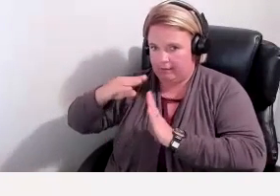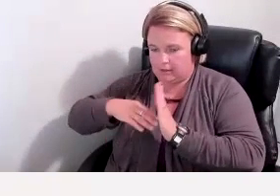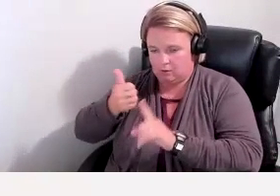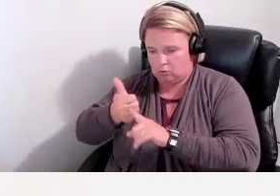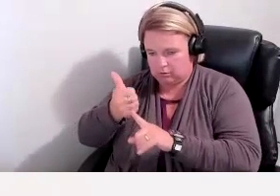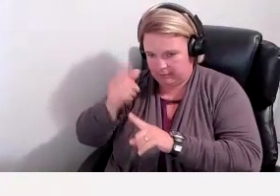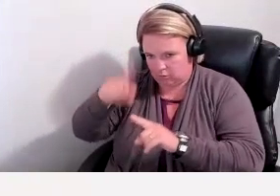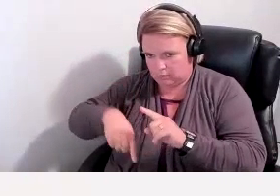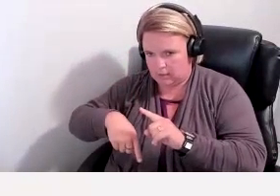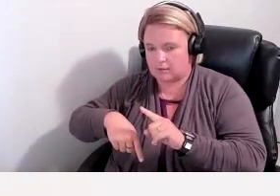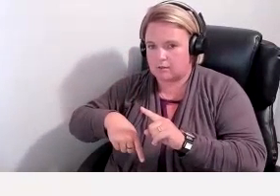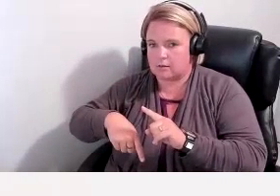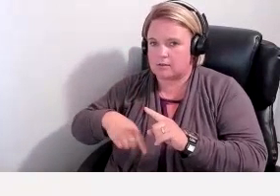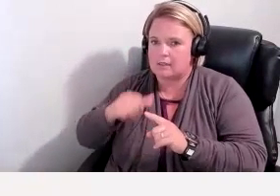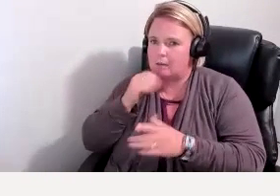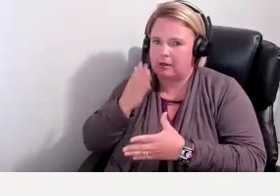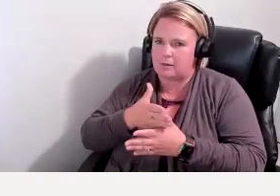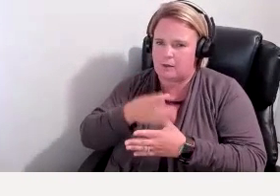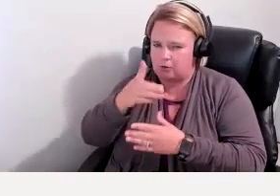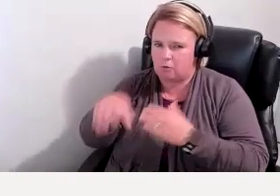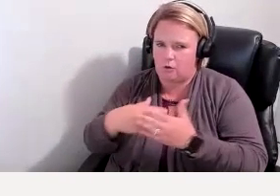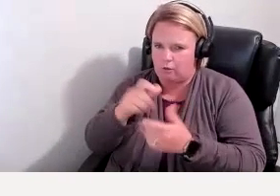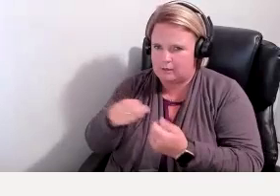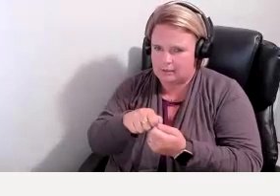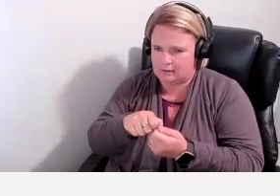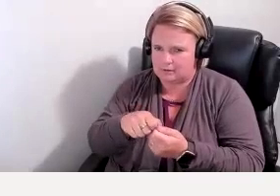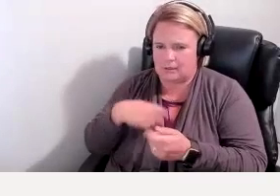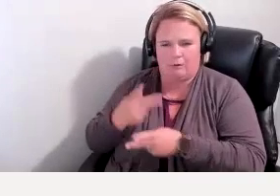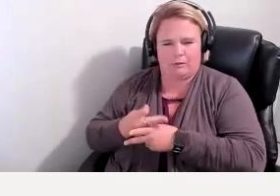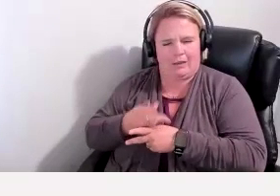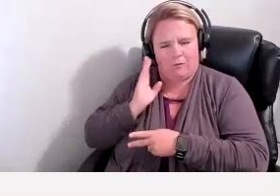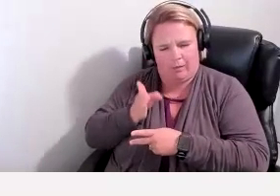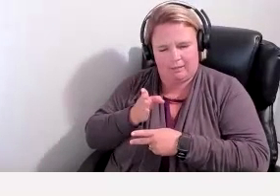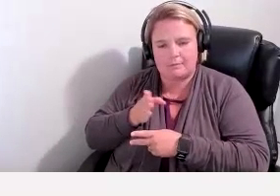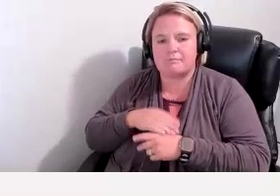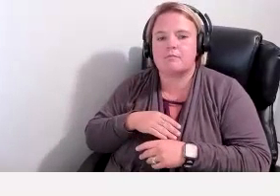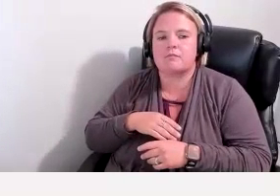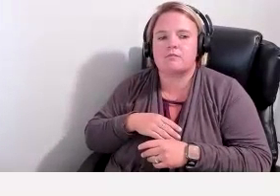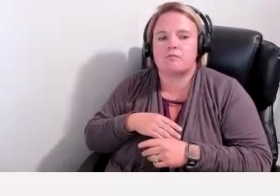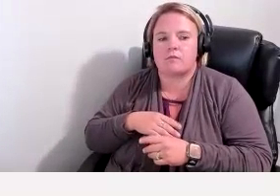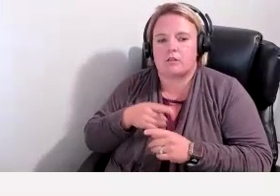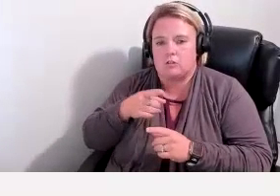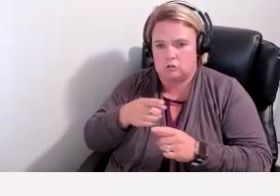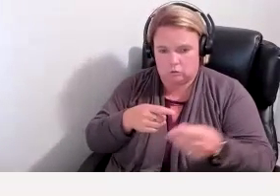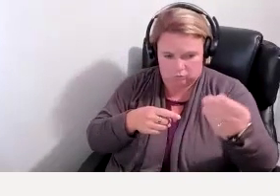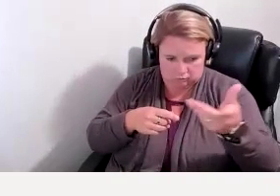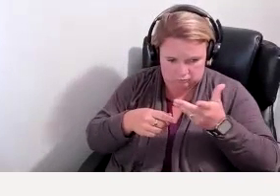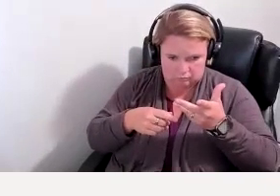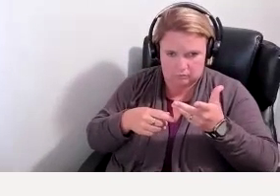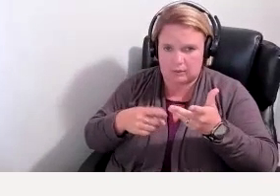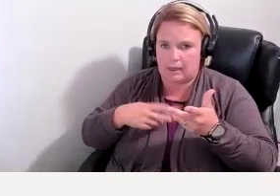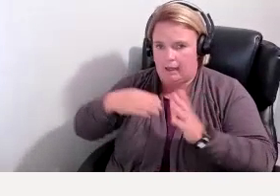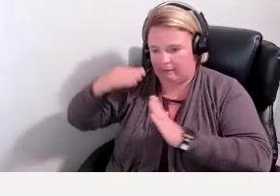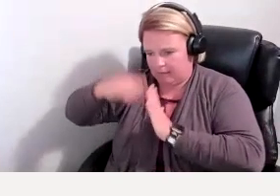yourself. Okay. I'm not going to bother you with the details. Okay. We got you. And so we're going to take all that information, put it on